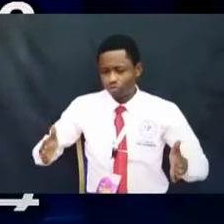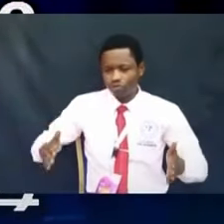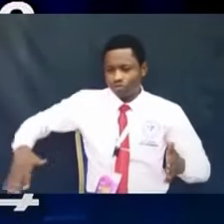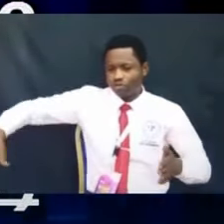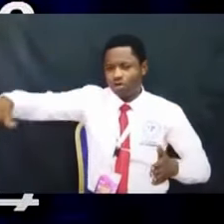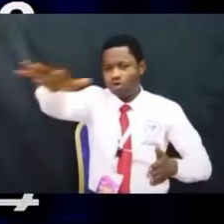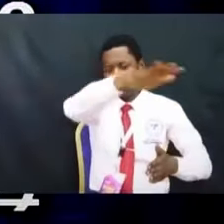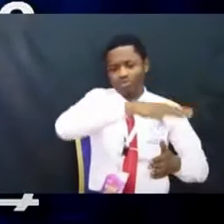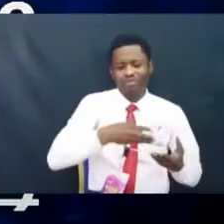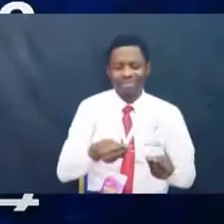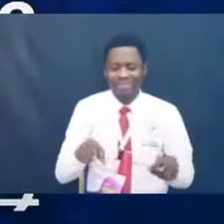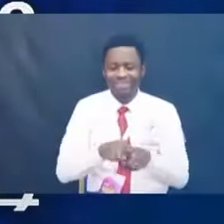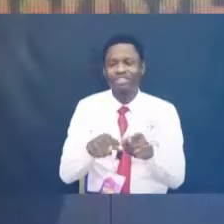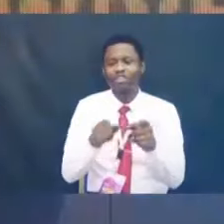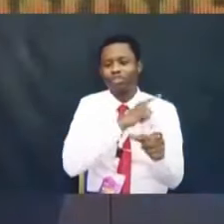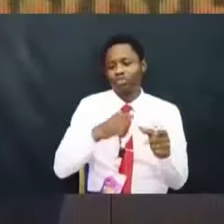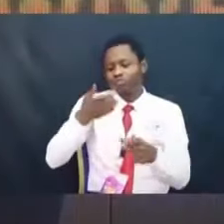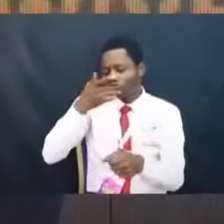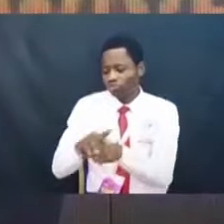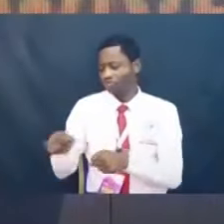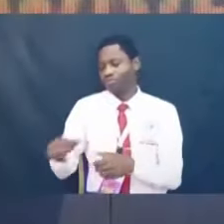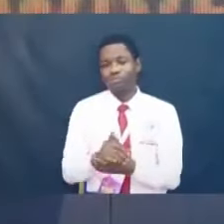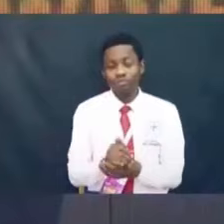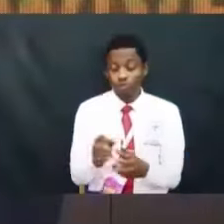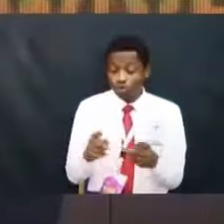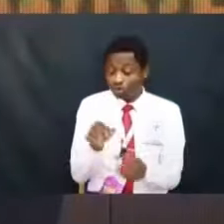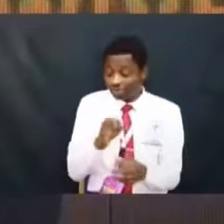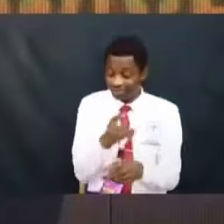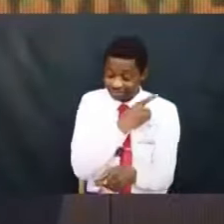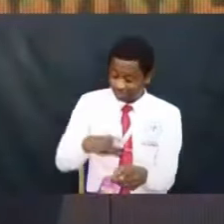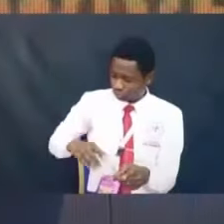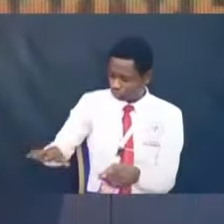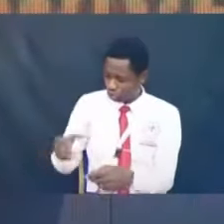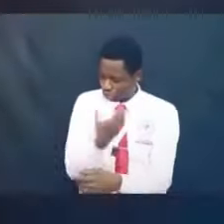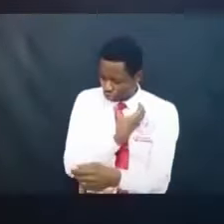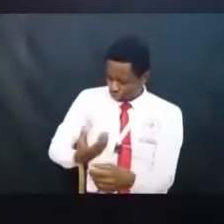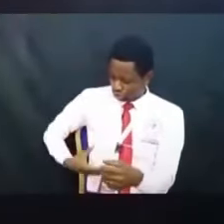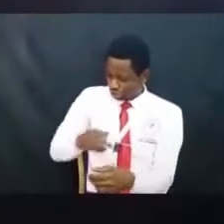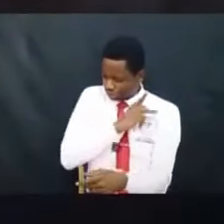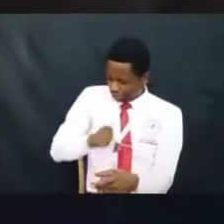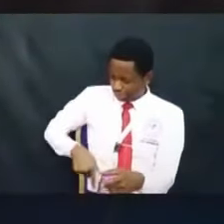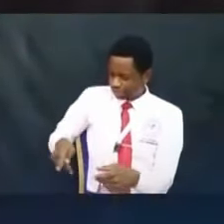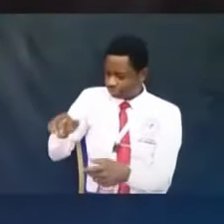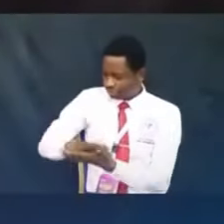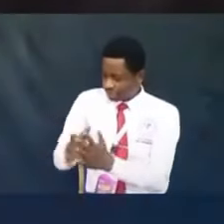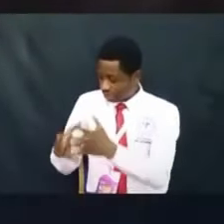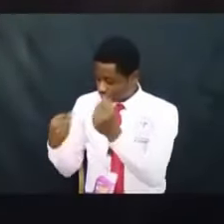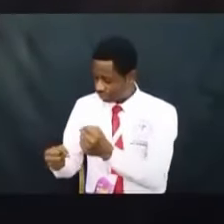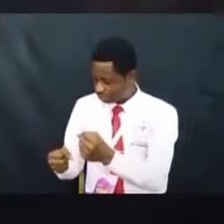had promised. So if his dynasty stood and David became a great king, God was with